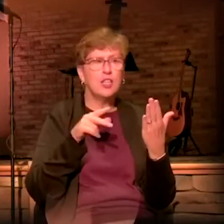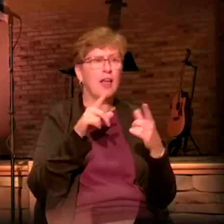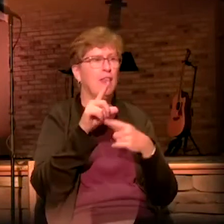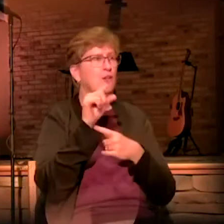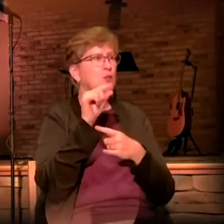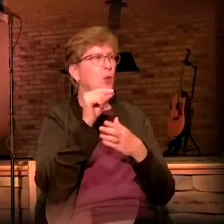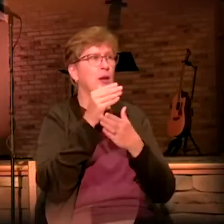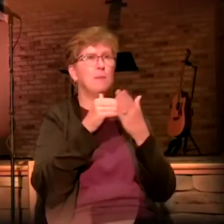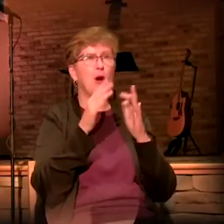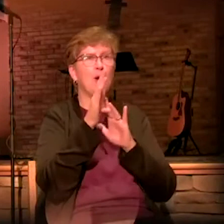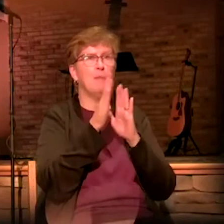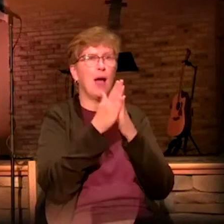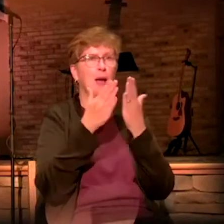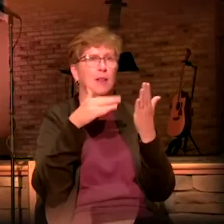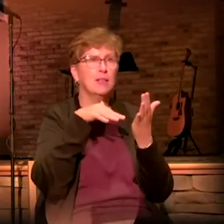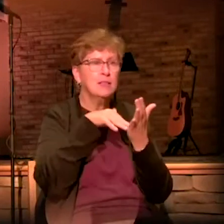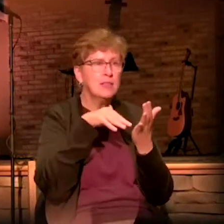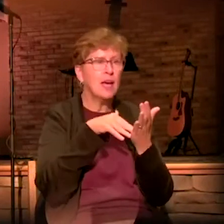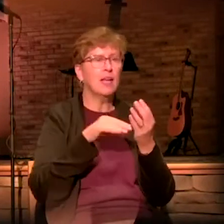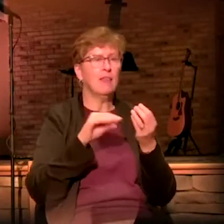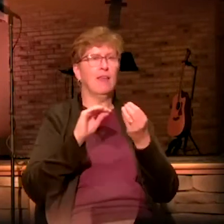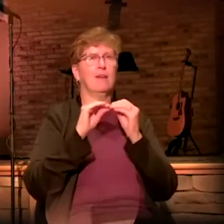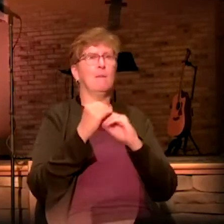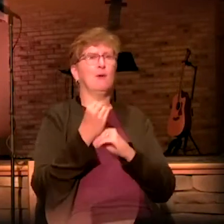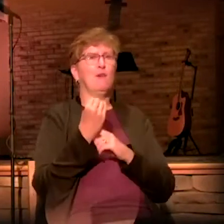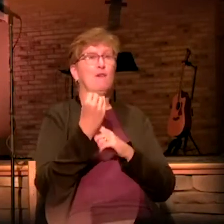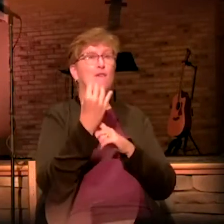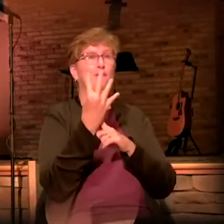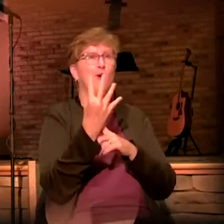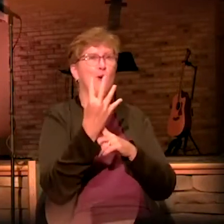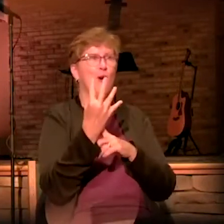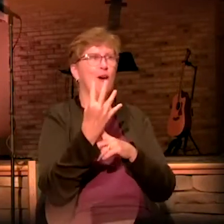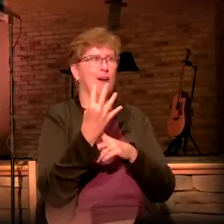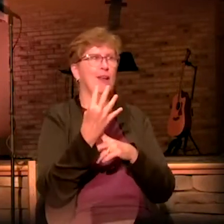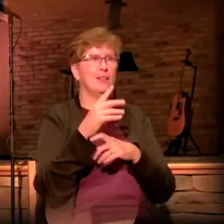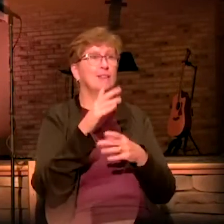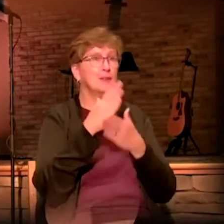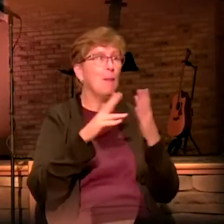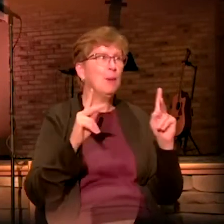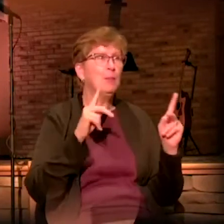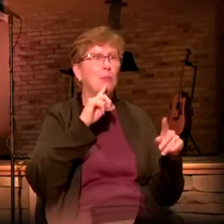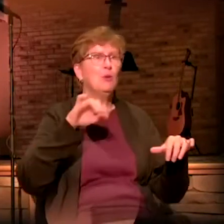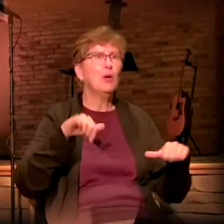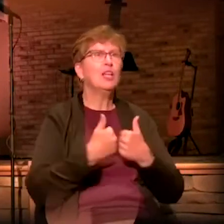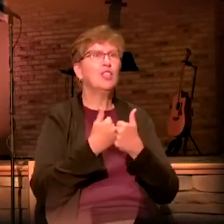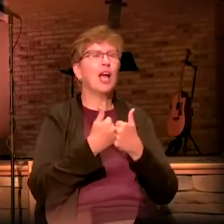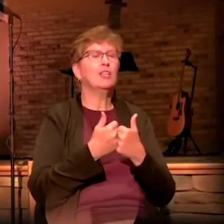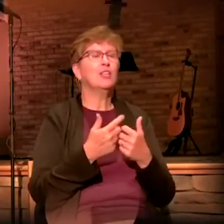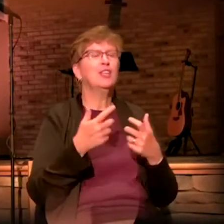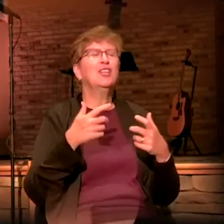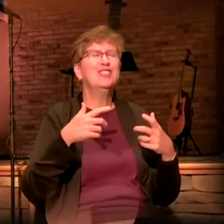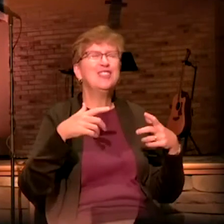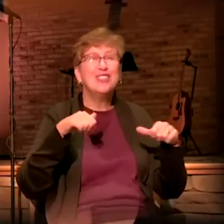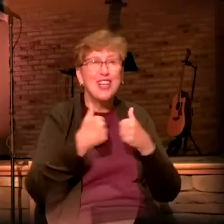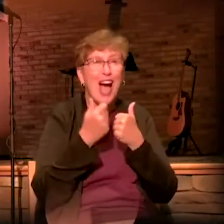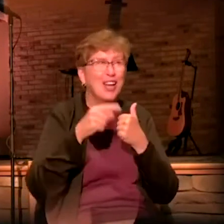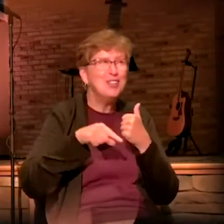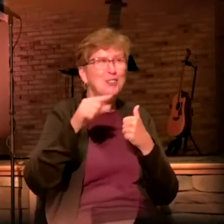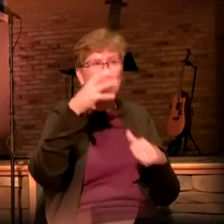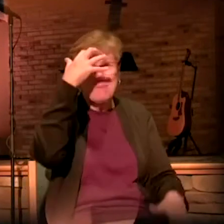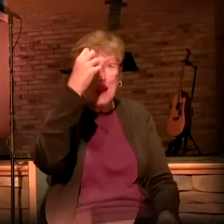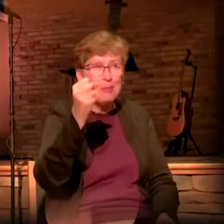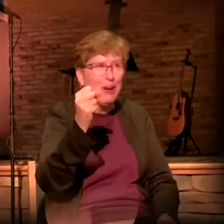Bible study. And then number four, this is the one many people are going to be really challenged. We're going to challenge you to memorize 24